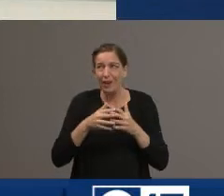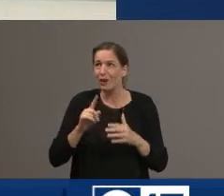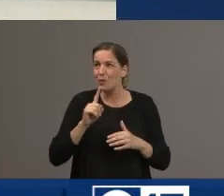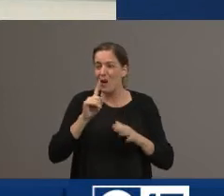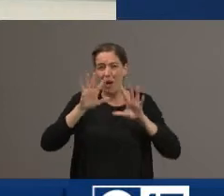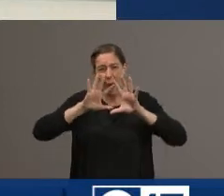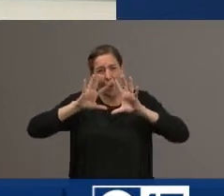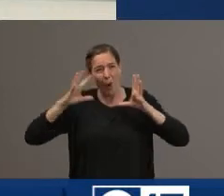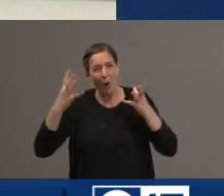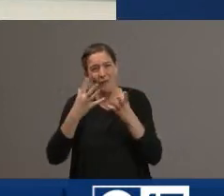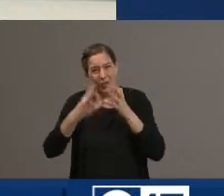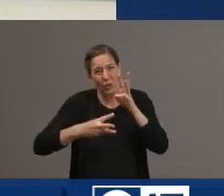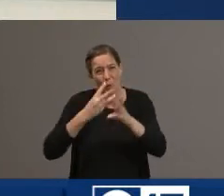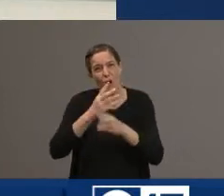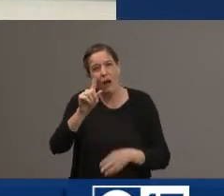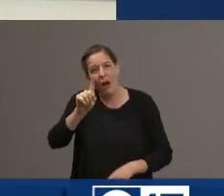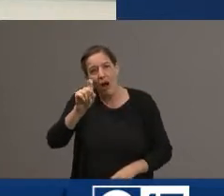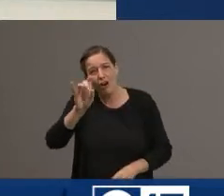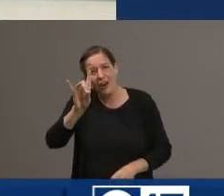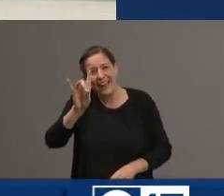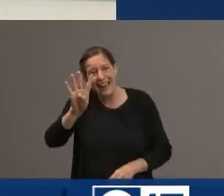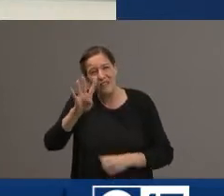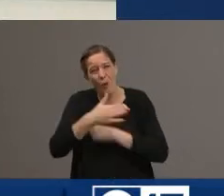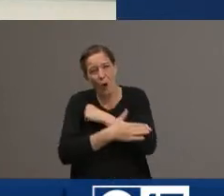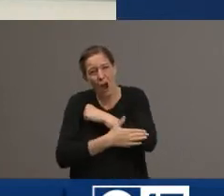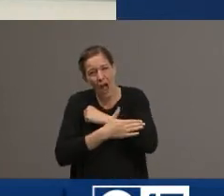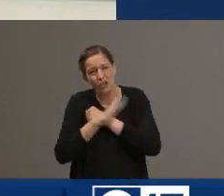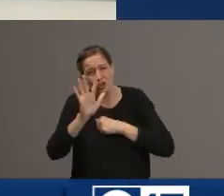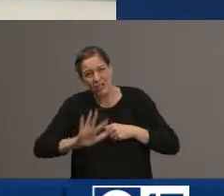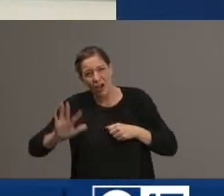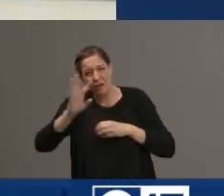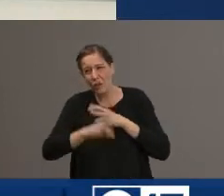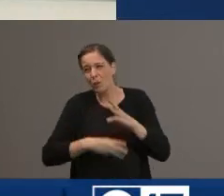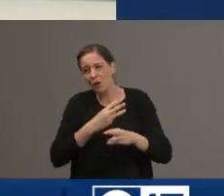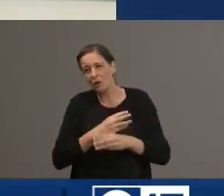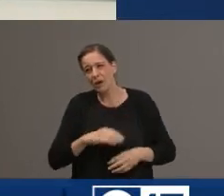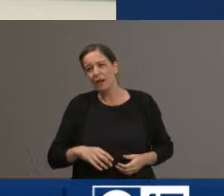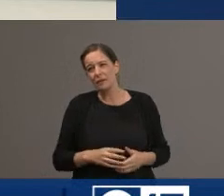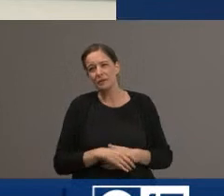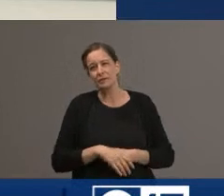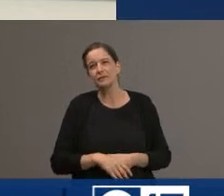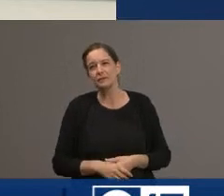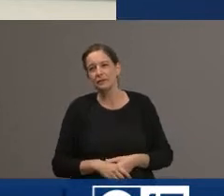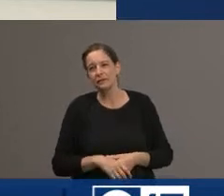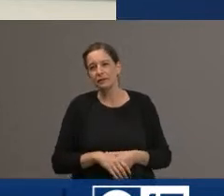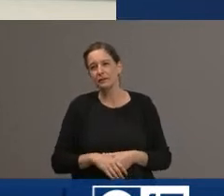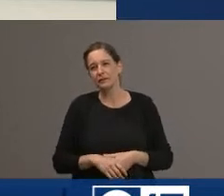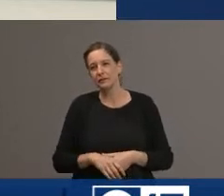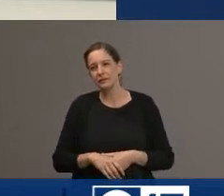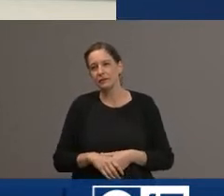in 184 countries around the world. We're going to go to Nicole next. Maybe